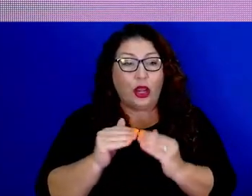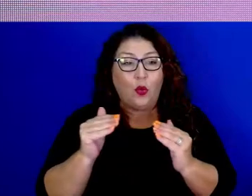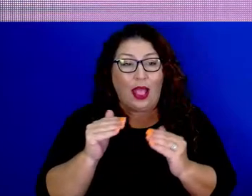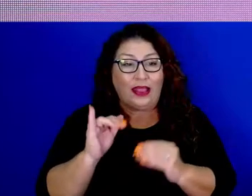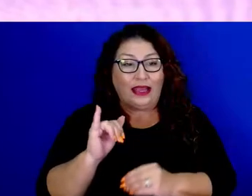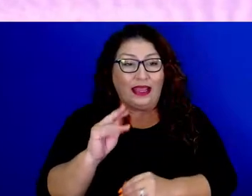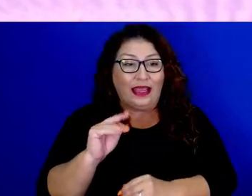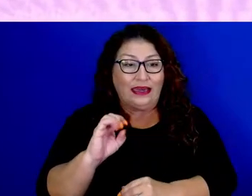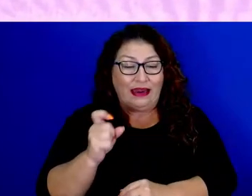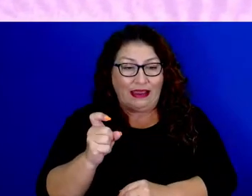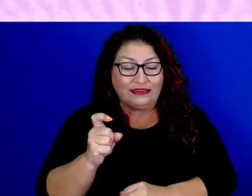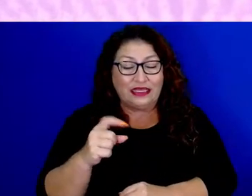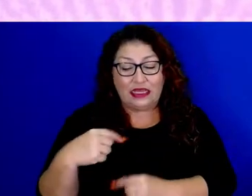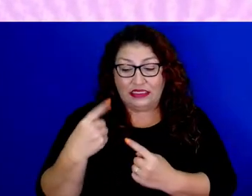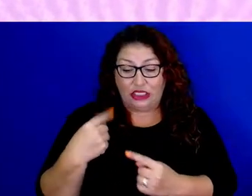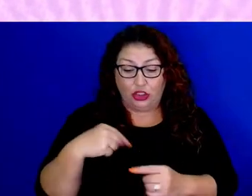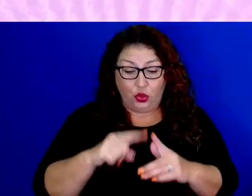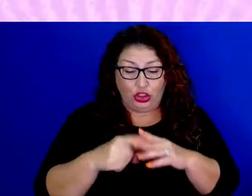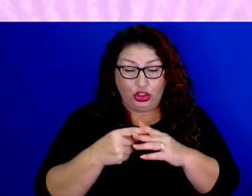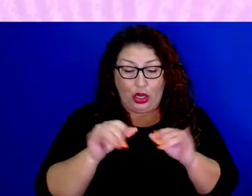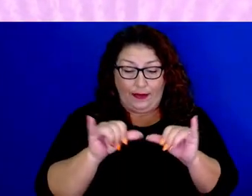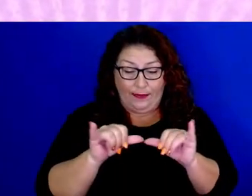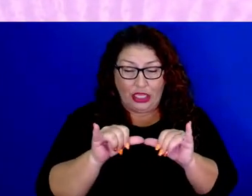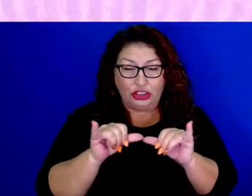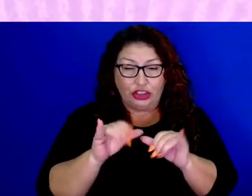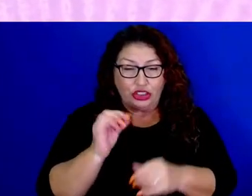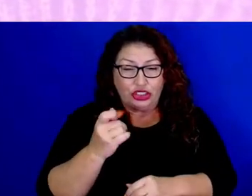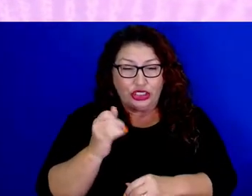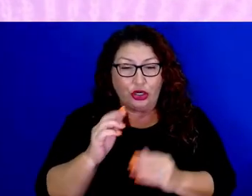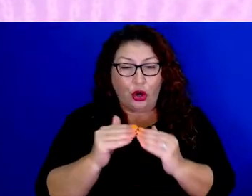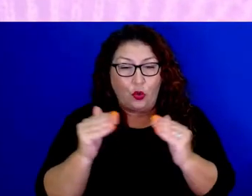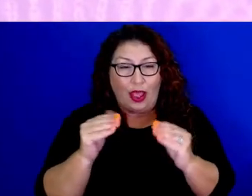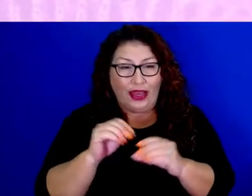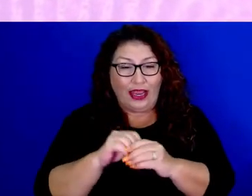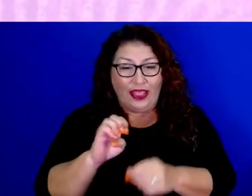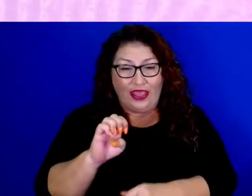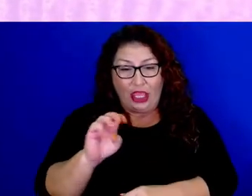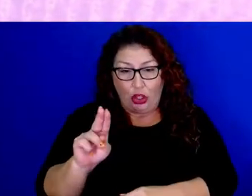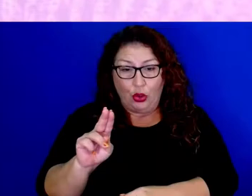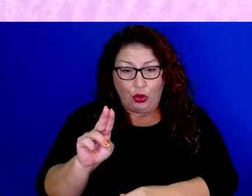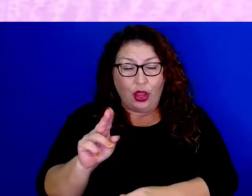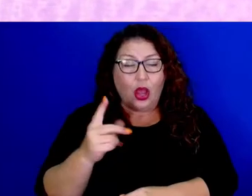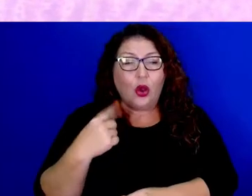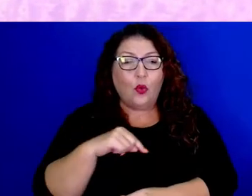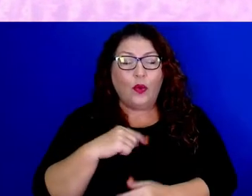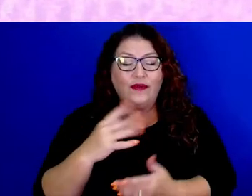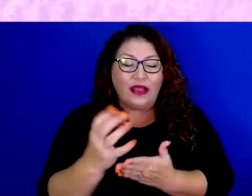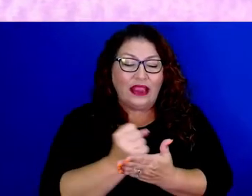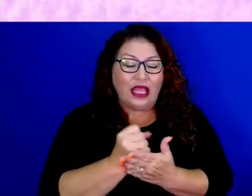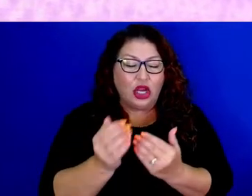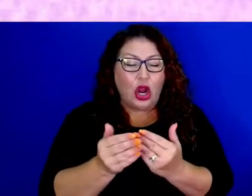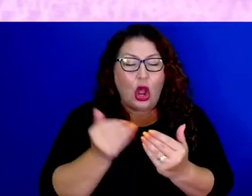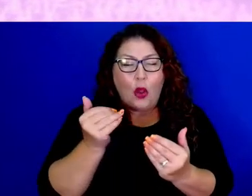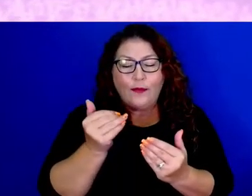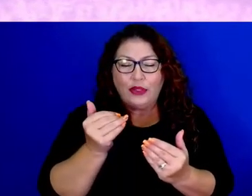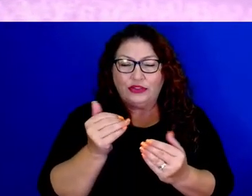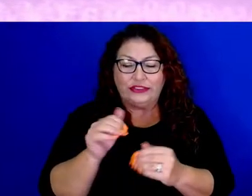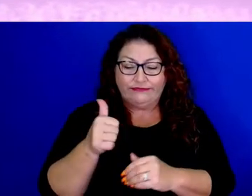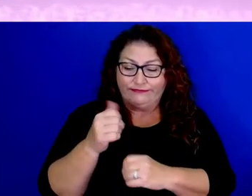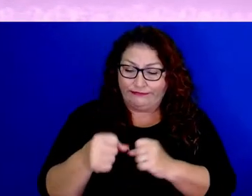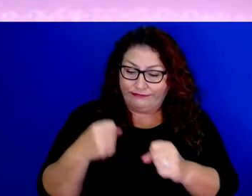Since we started measuring gender equality in the EU, we have collected almost a decade's worth of